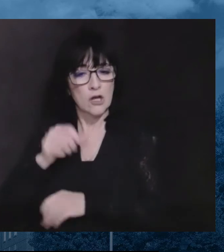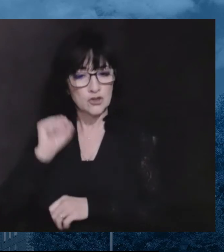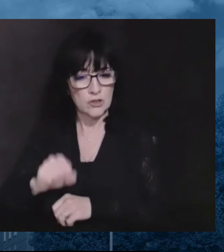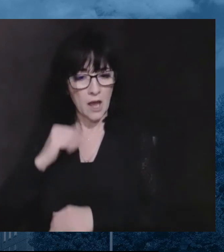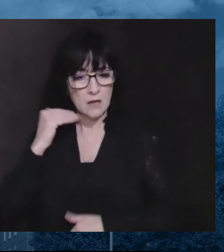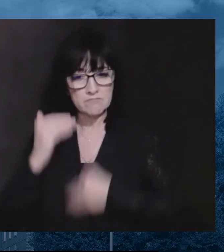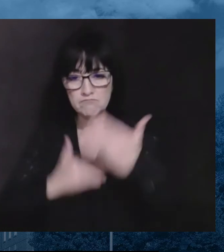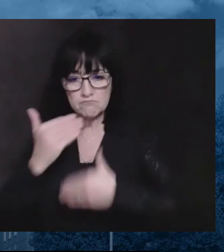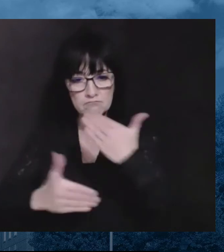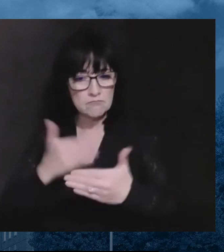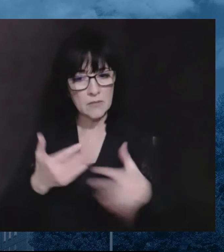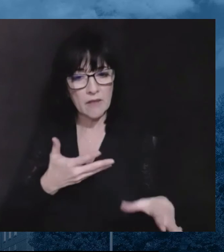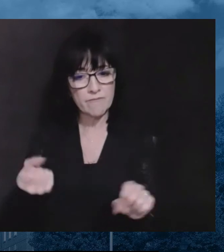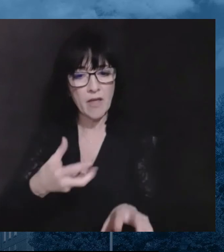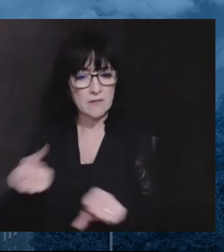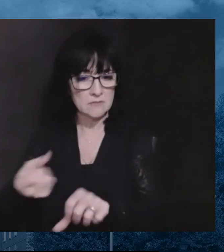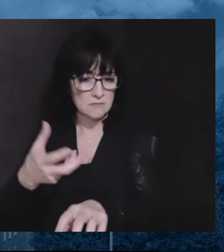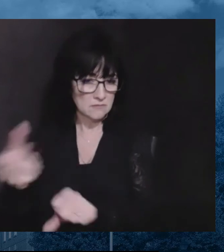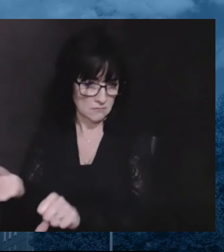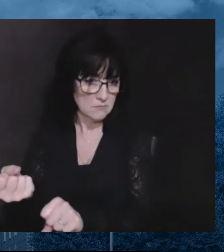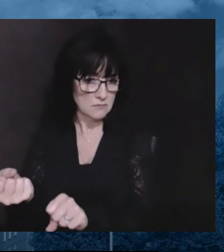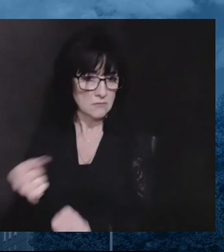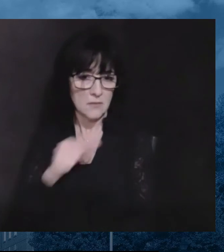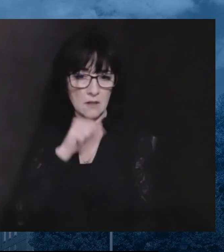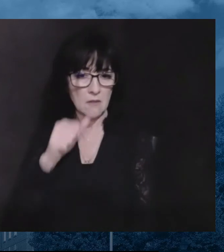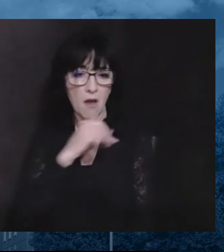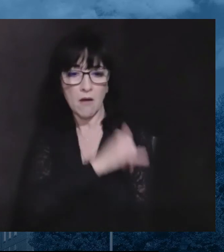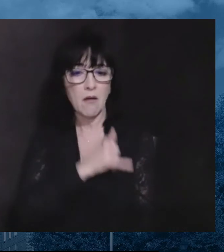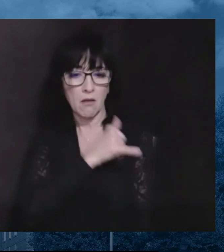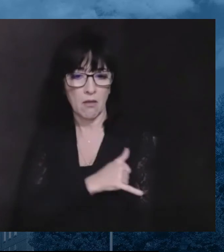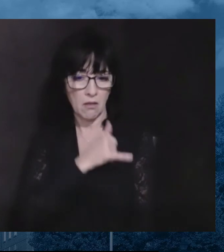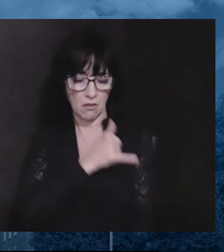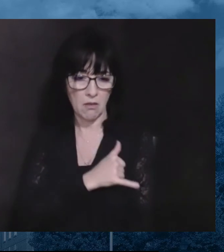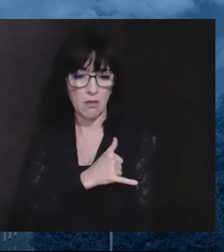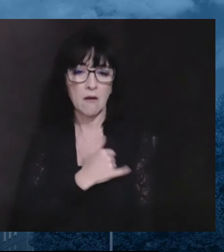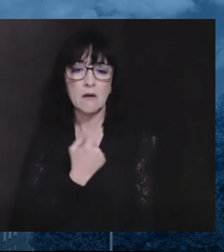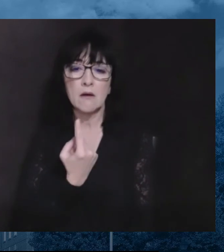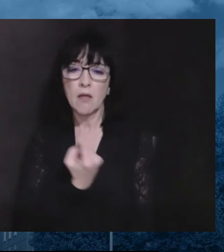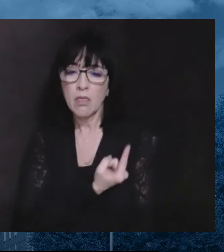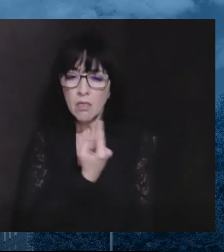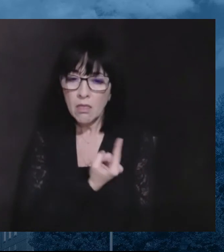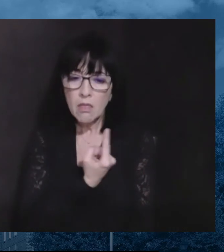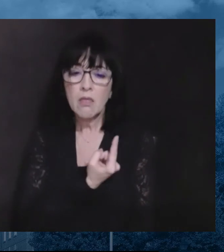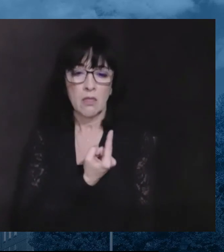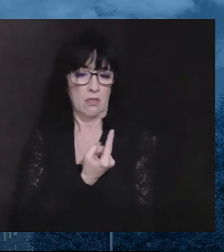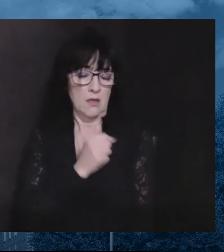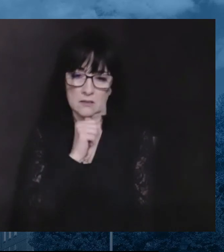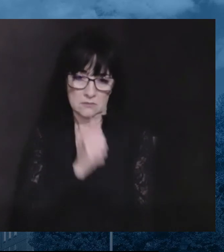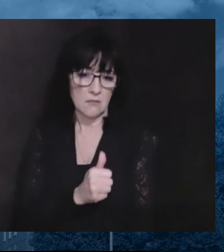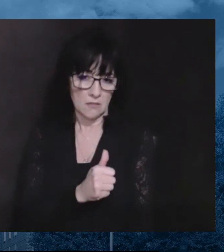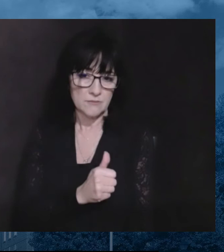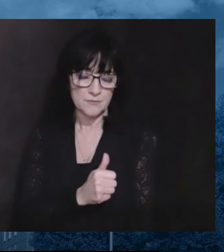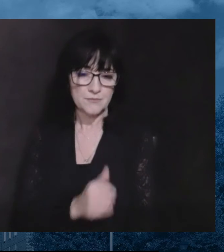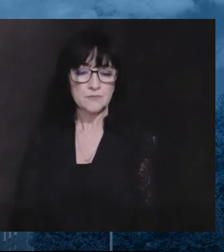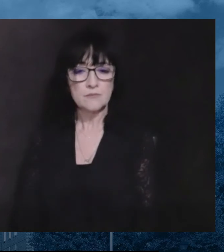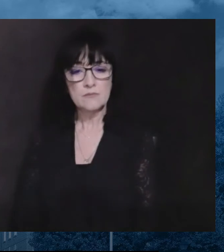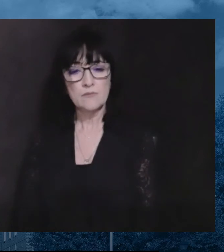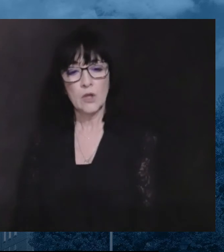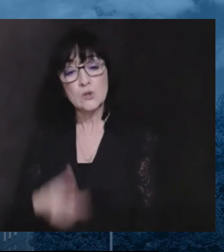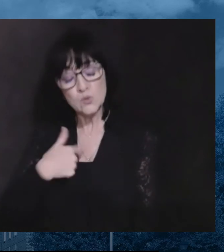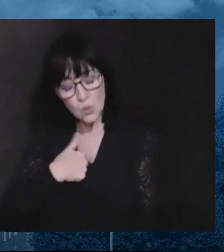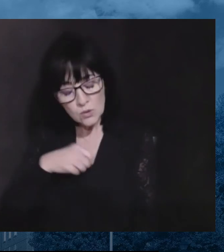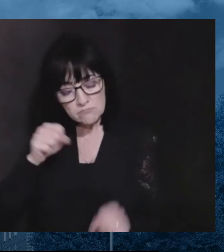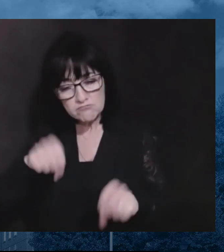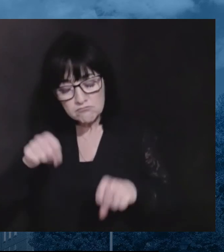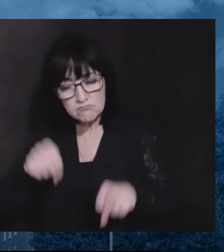lot of reasons for that. But there are fewer people in that circumstance. We have looked at, as some of the civil rights groups